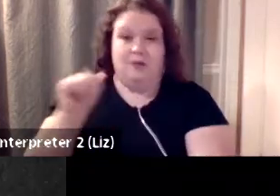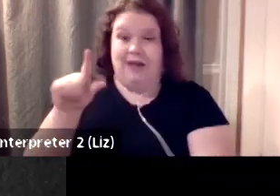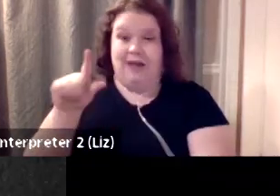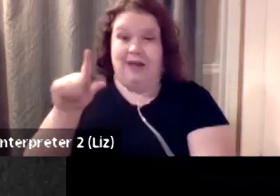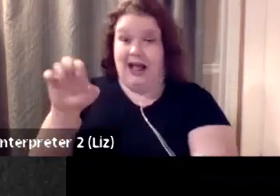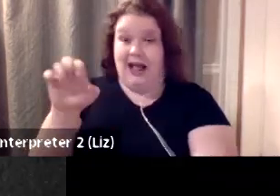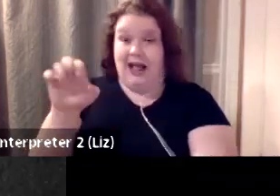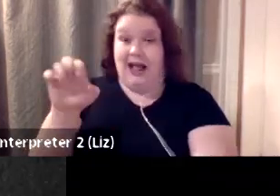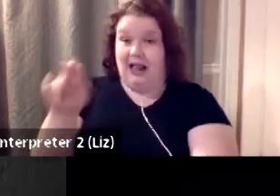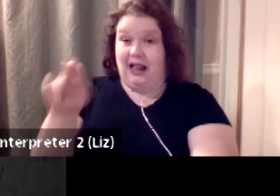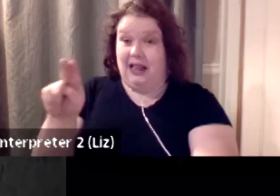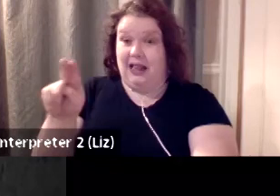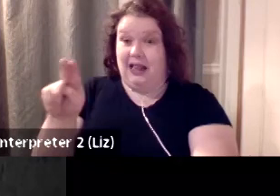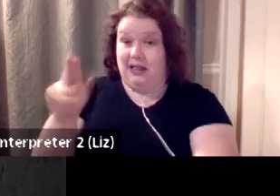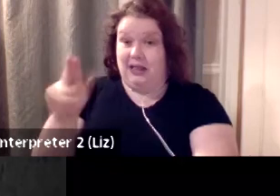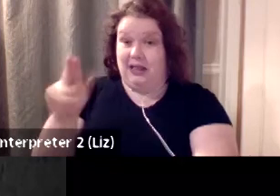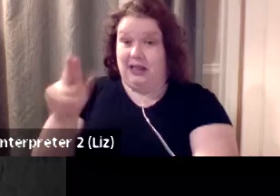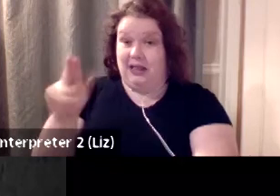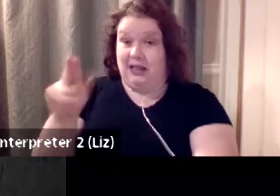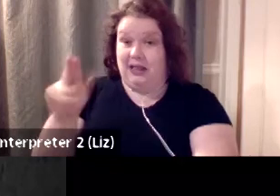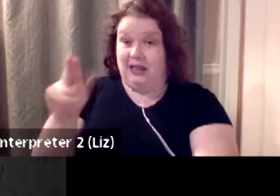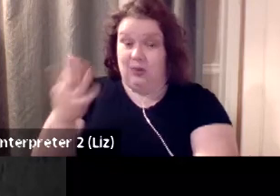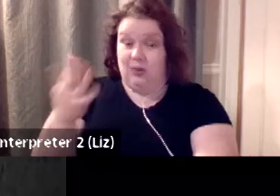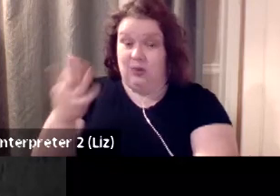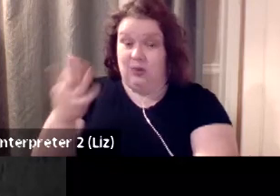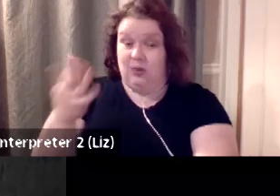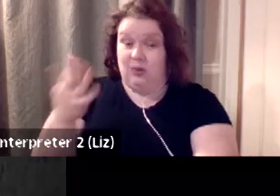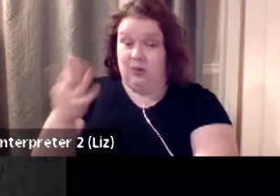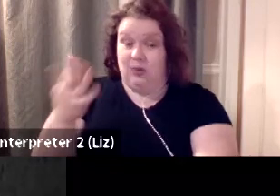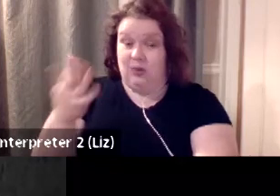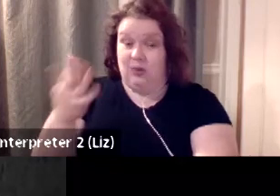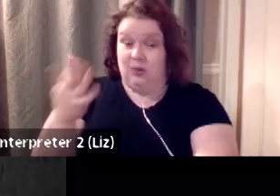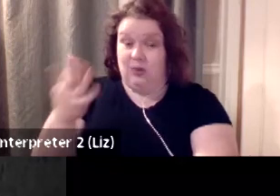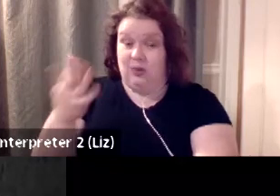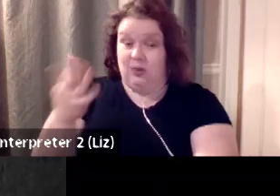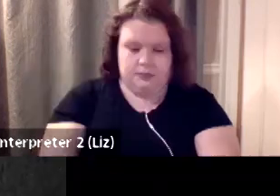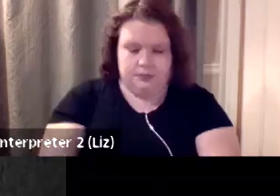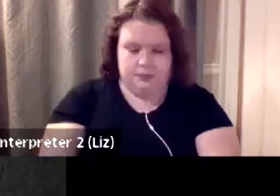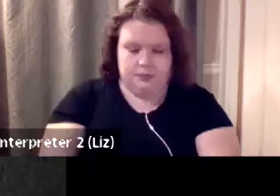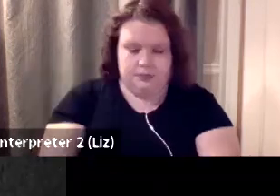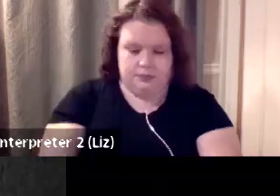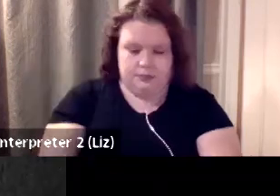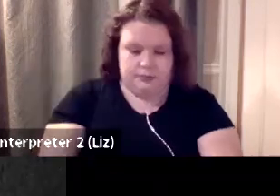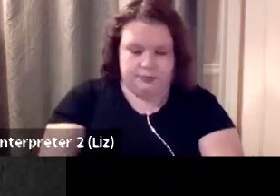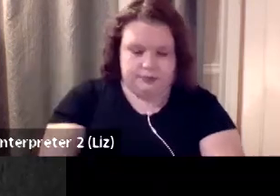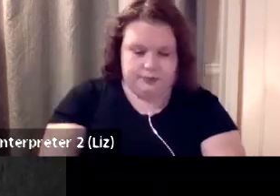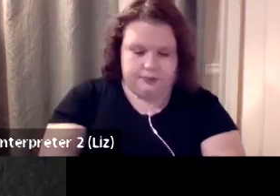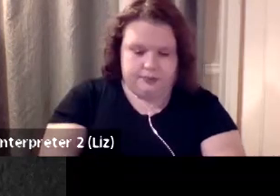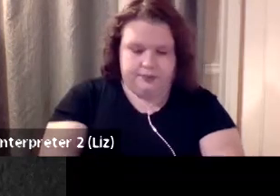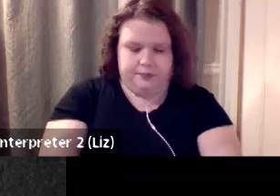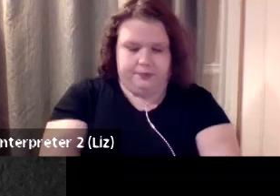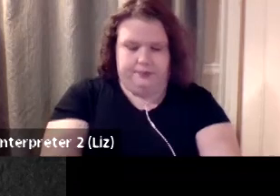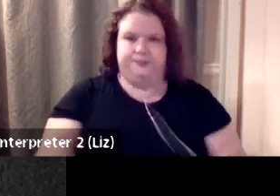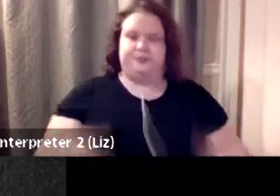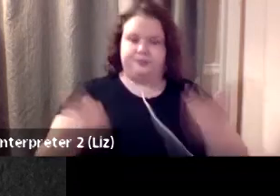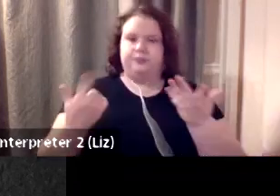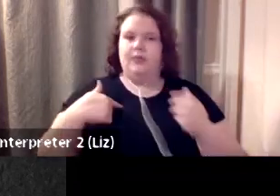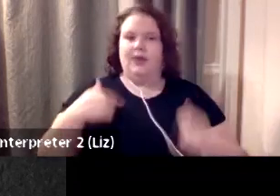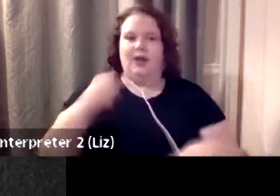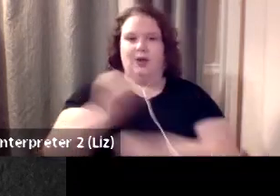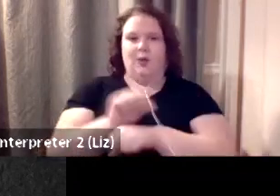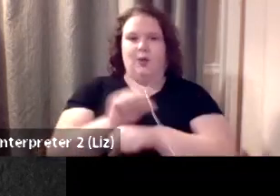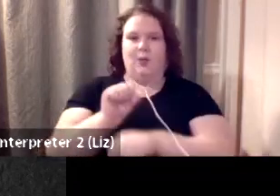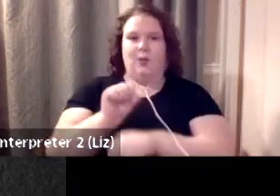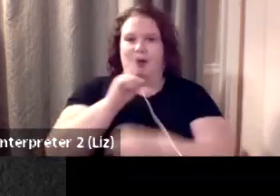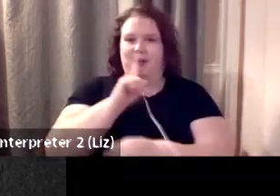I'm just so happy I made it. I had a work commitment and then I was driving in my car with my, oh, I shouldn't say what I was